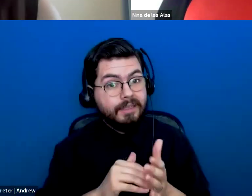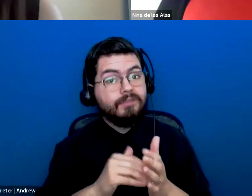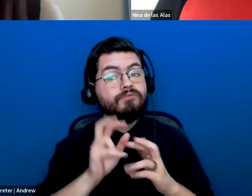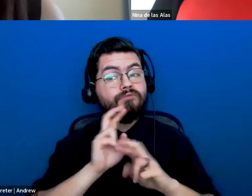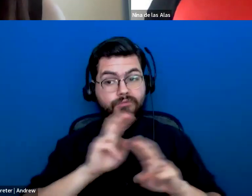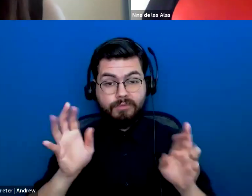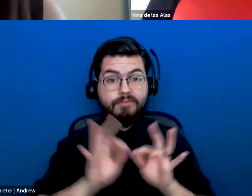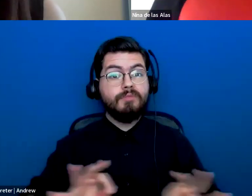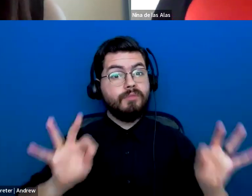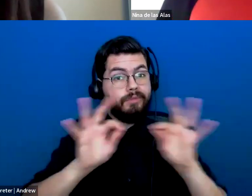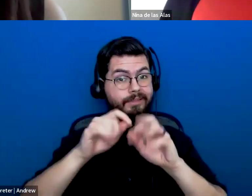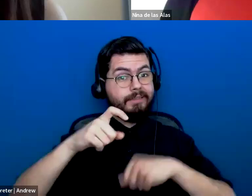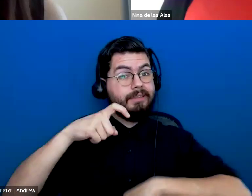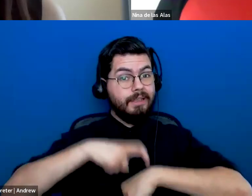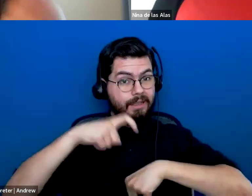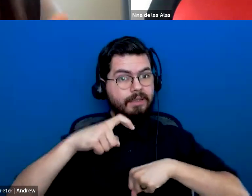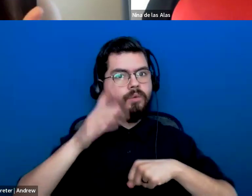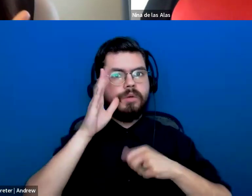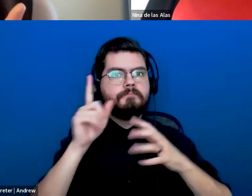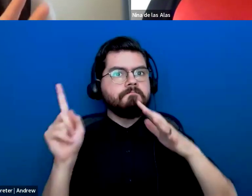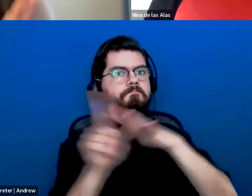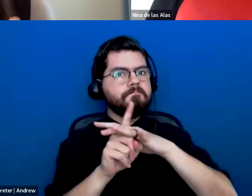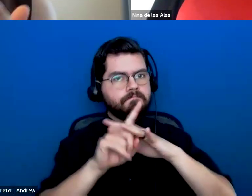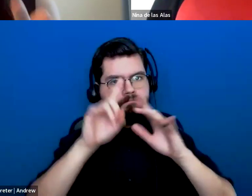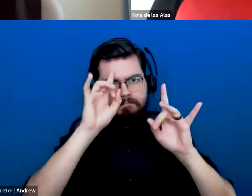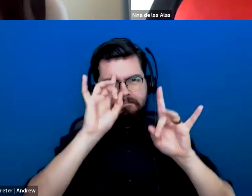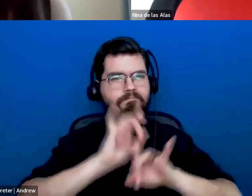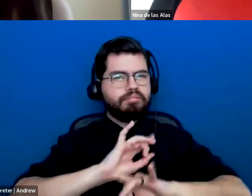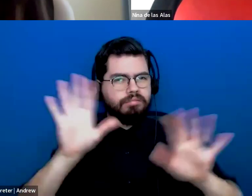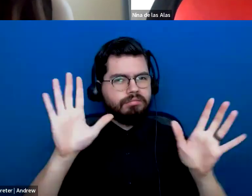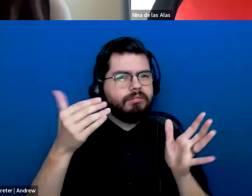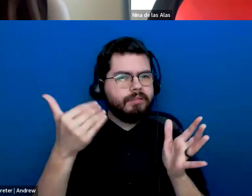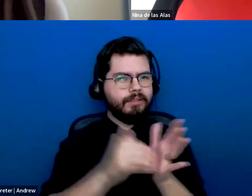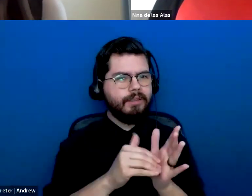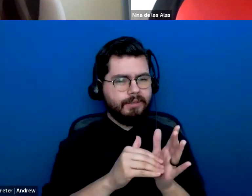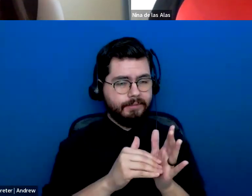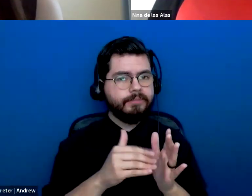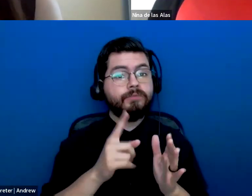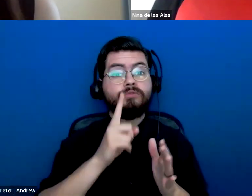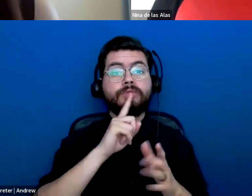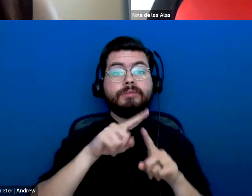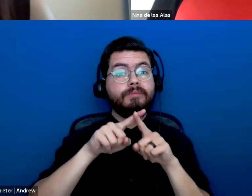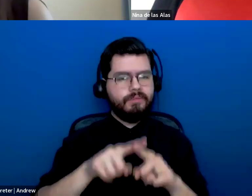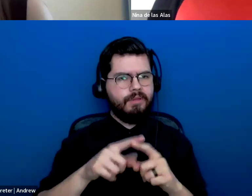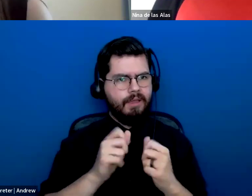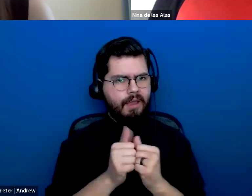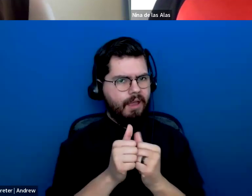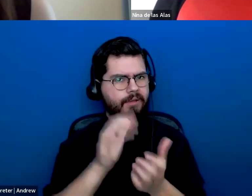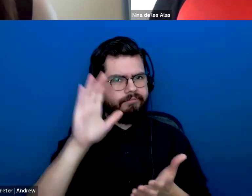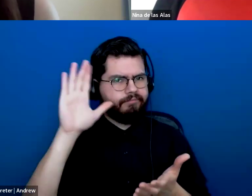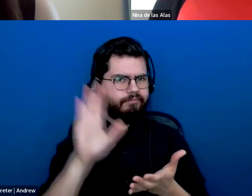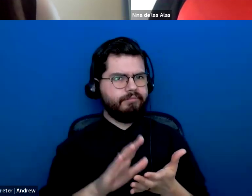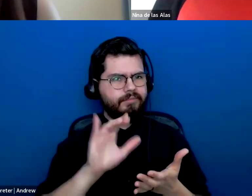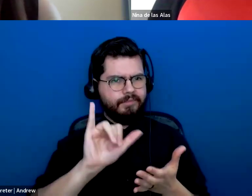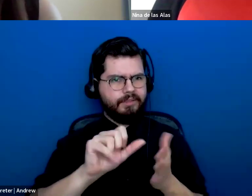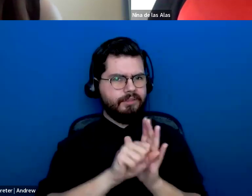is coming. So I think it really depends on what kind of interventions you are doing. Yeah. I hope